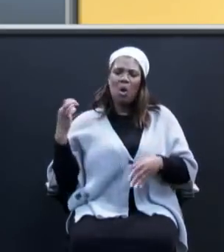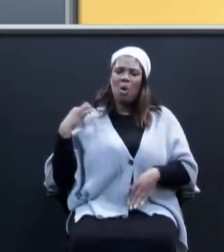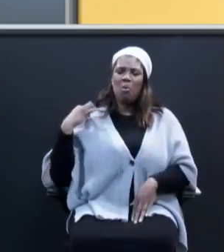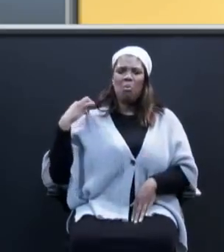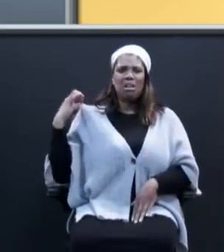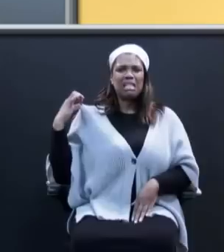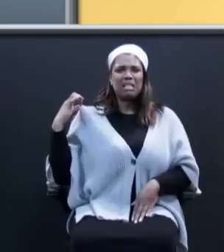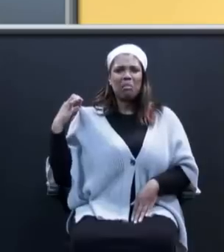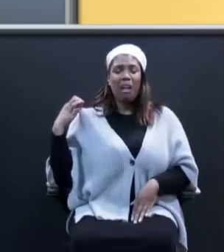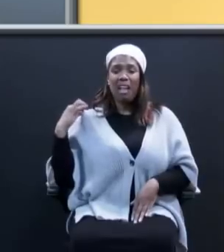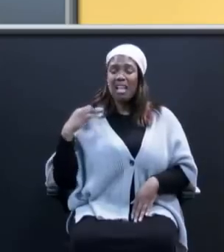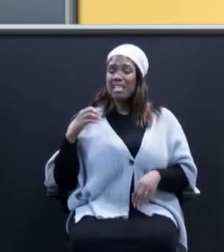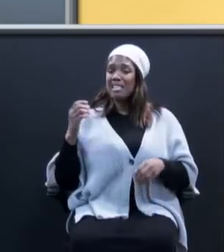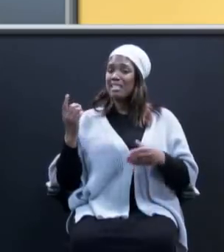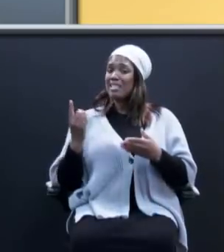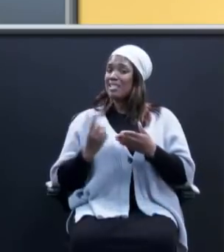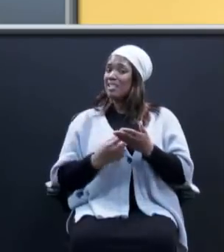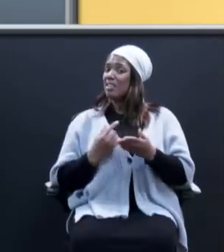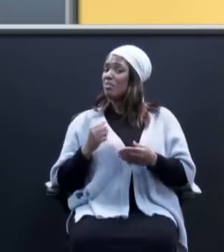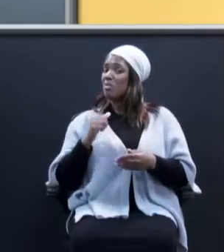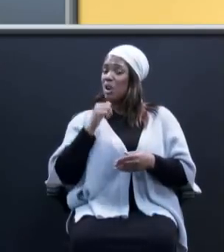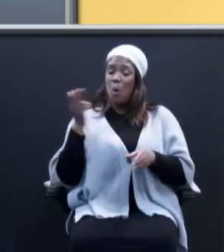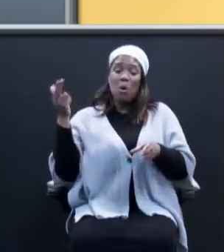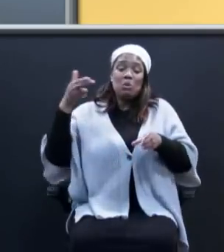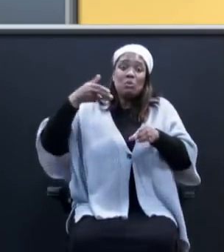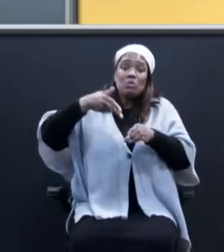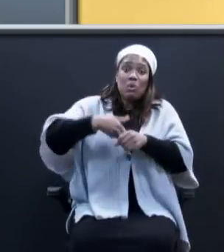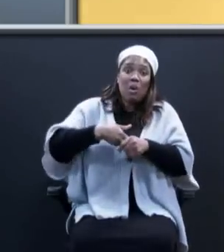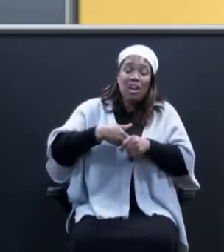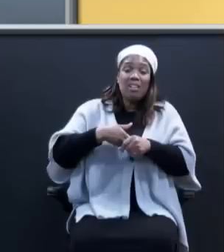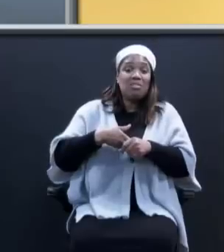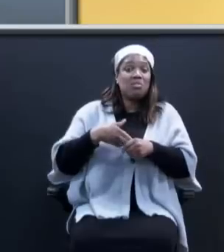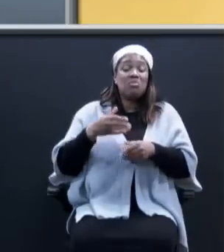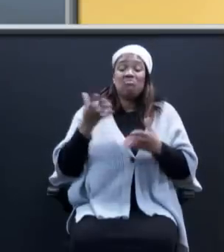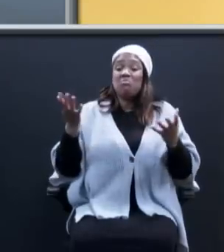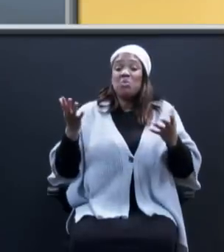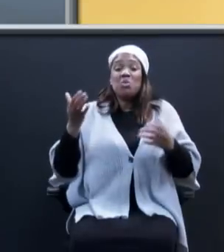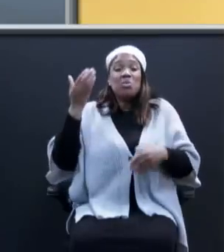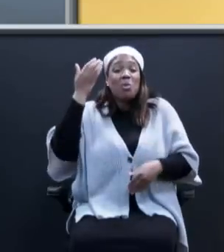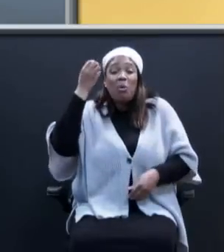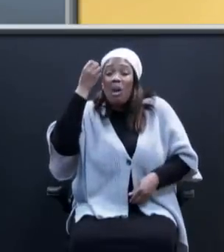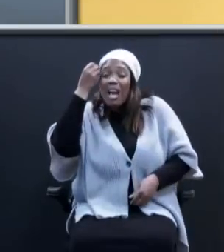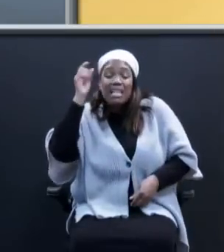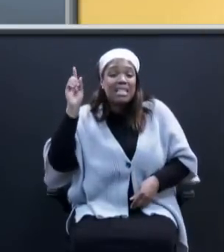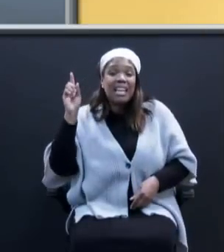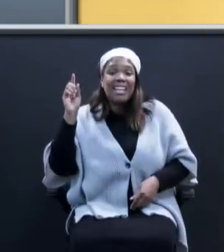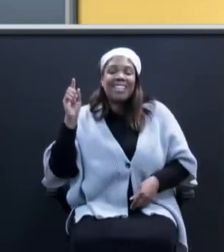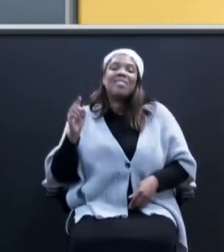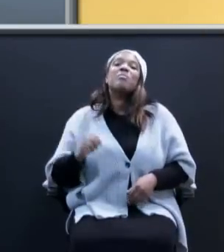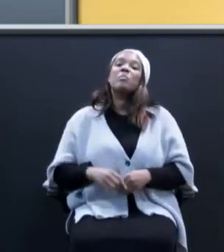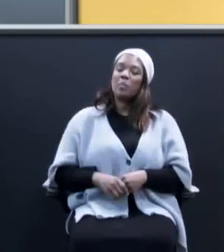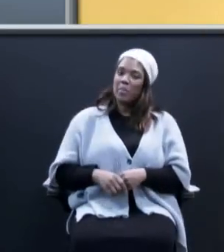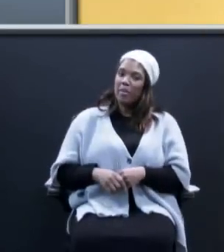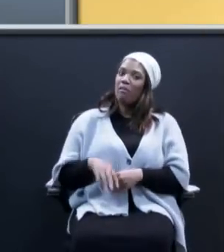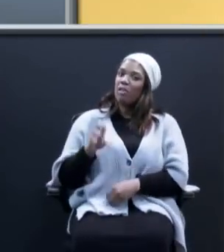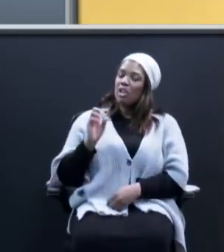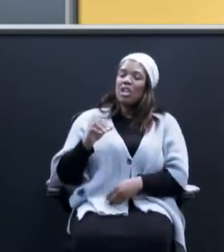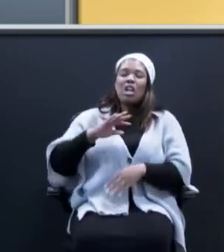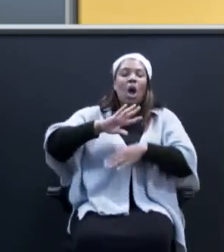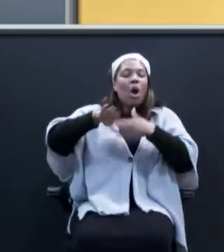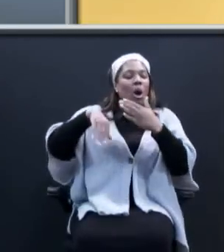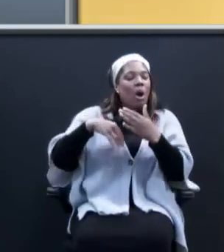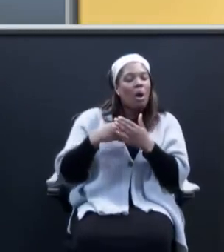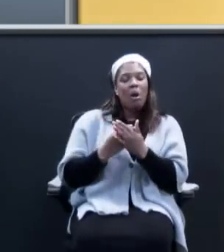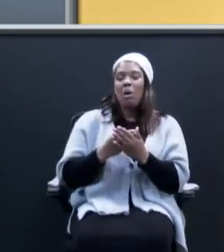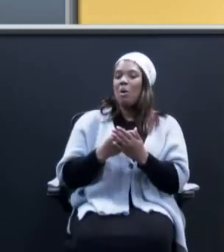what this is all about. And we're going to start this in the 23rd chapter of Leviticus. It's all about understanding. The